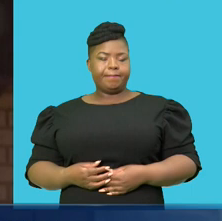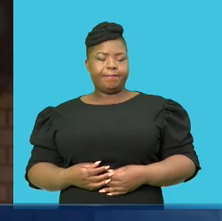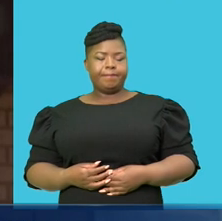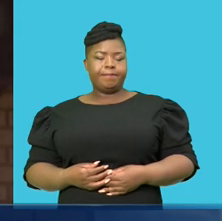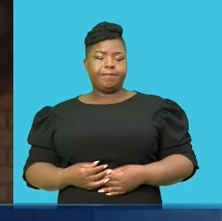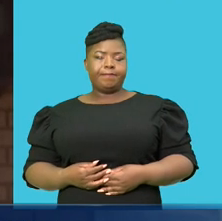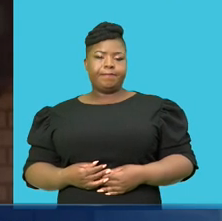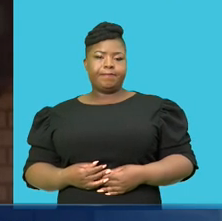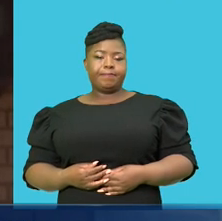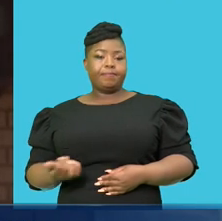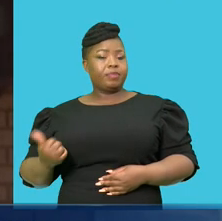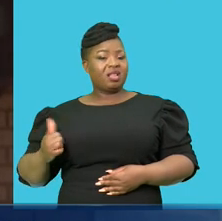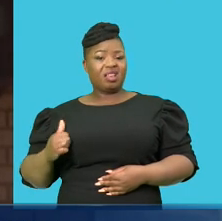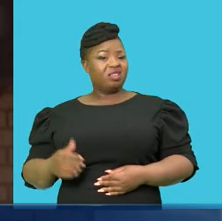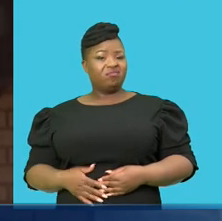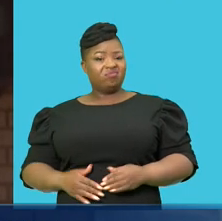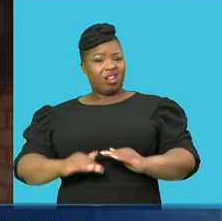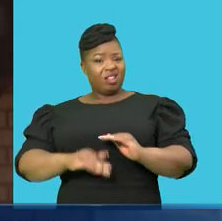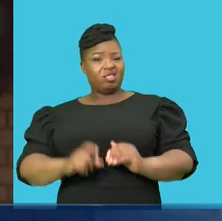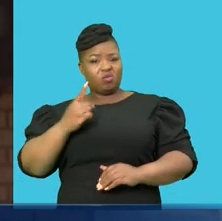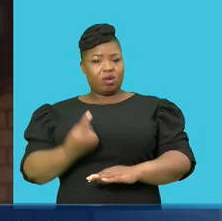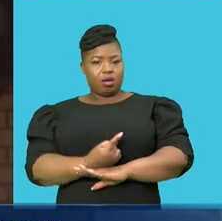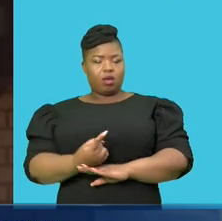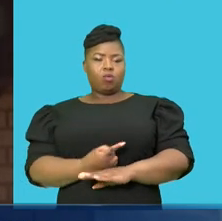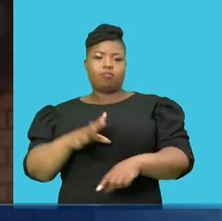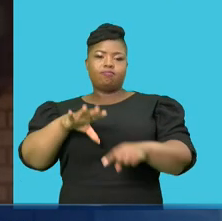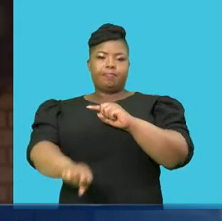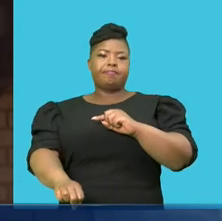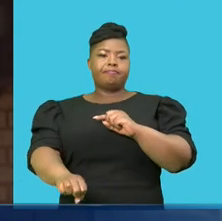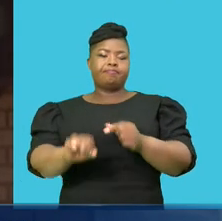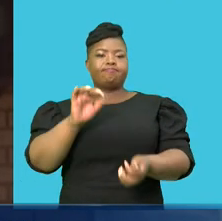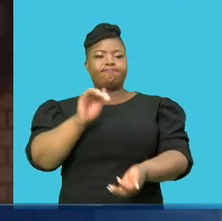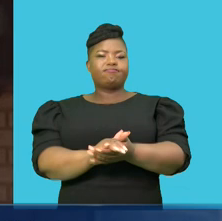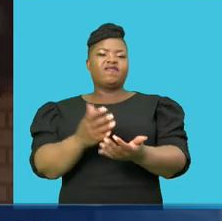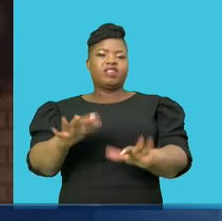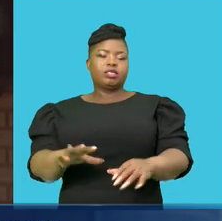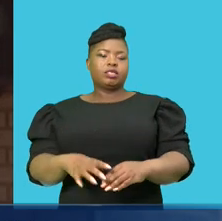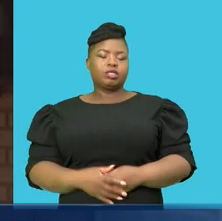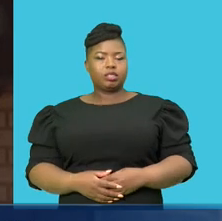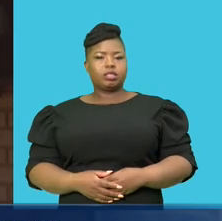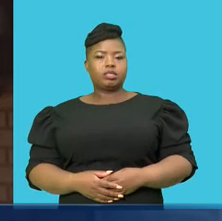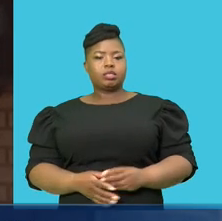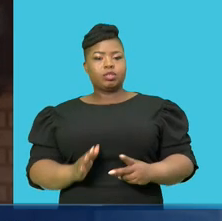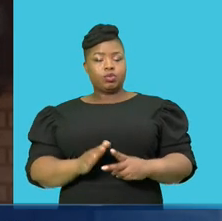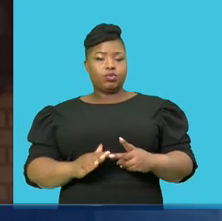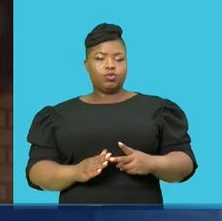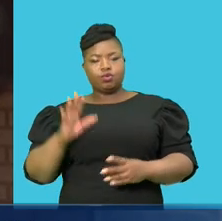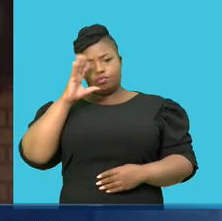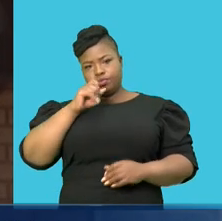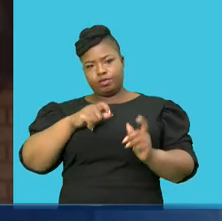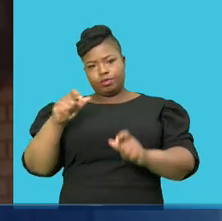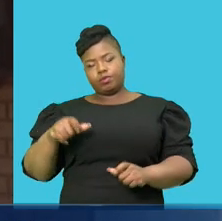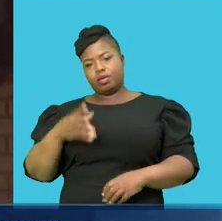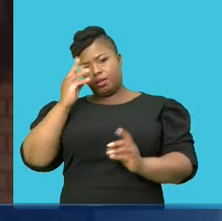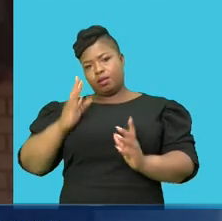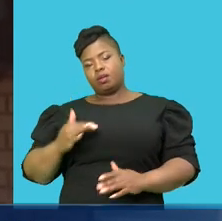fortunately within an hour we were able to to arrest two of these suspects who are